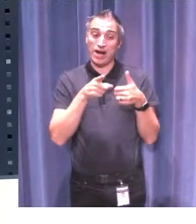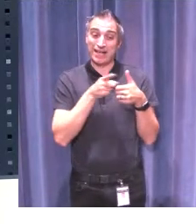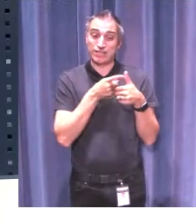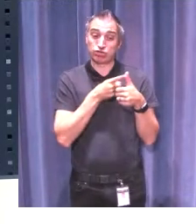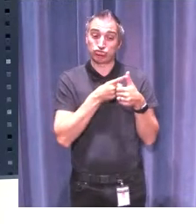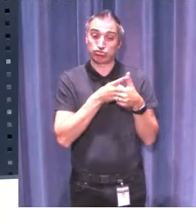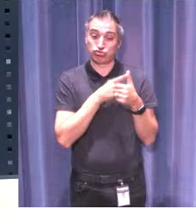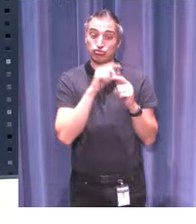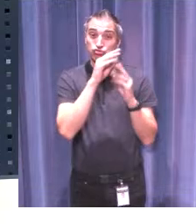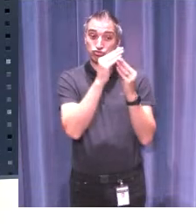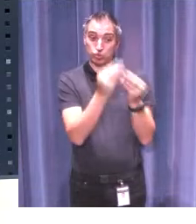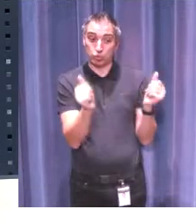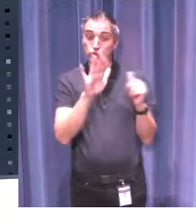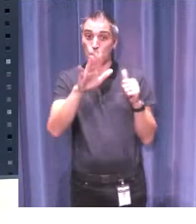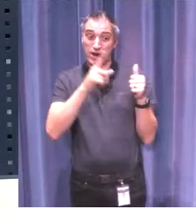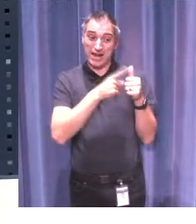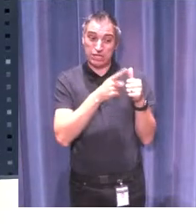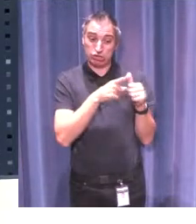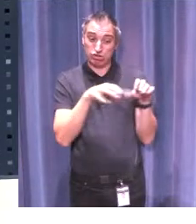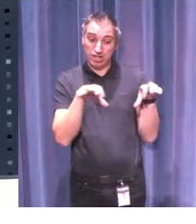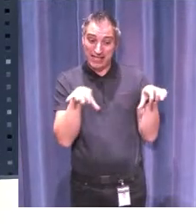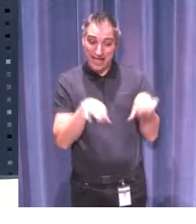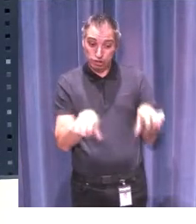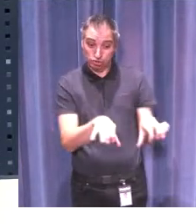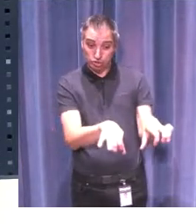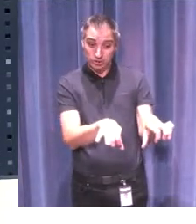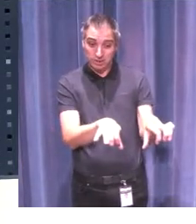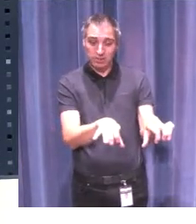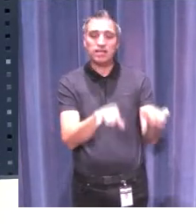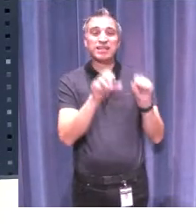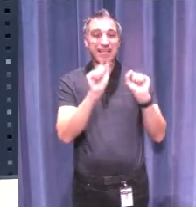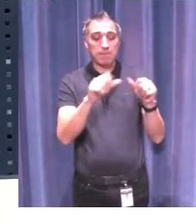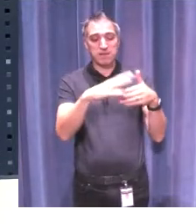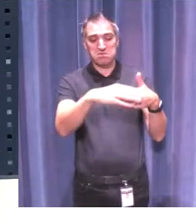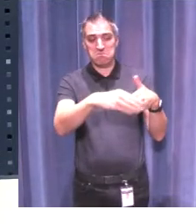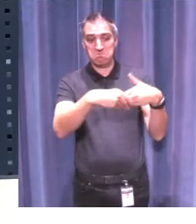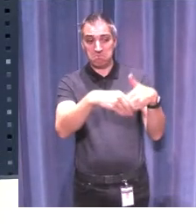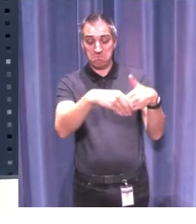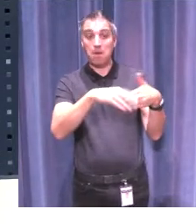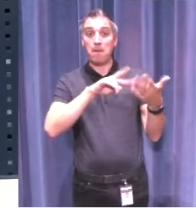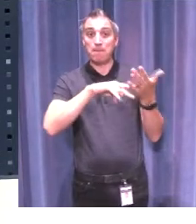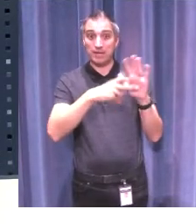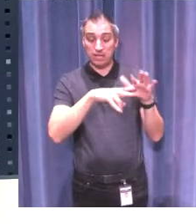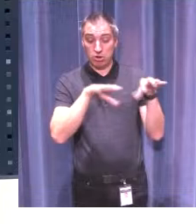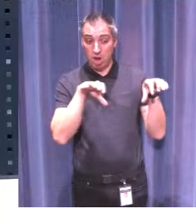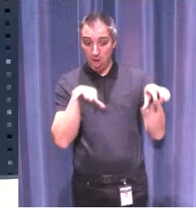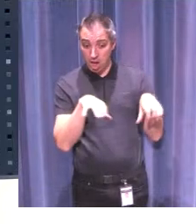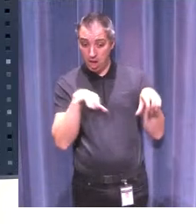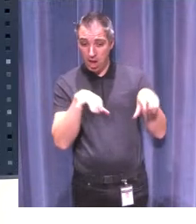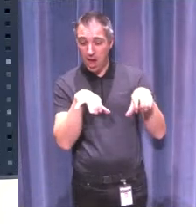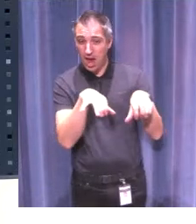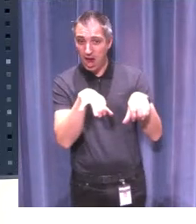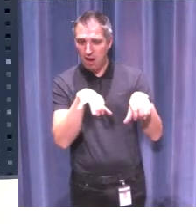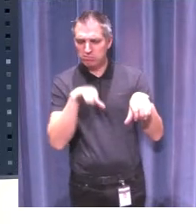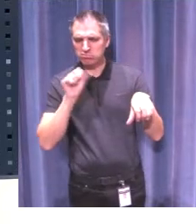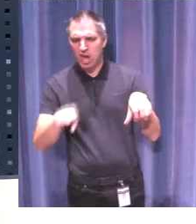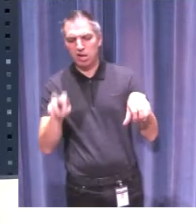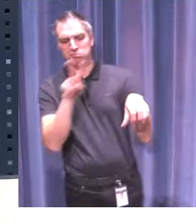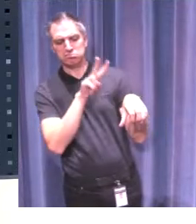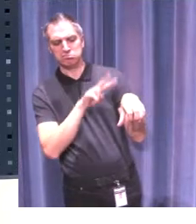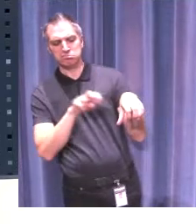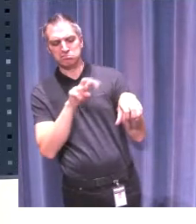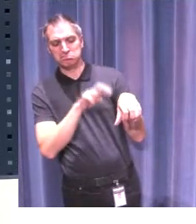your initial action to be fluid enough to where you can evaluate how that decision is